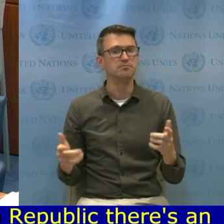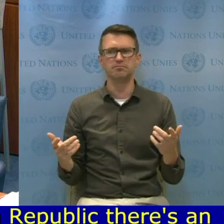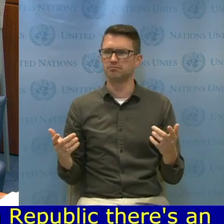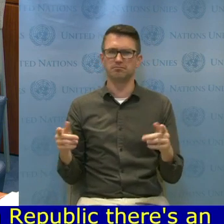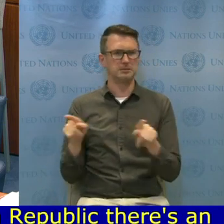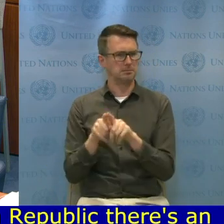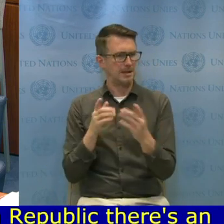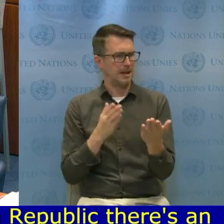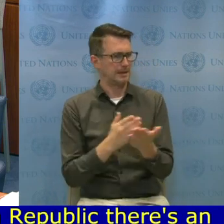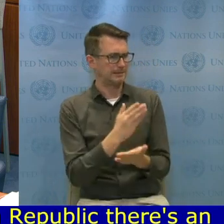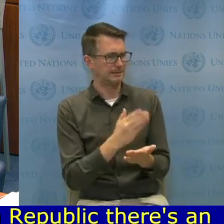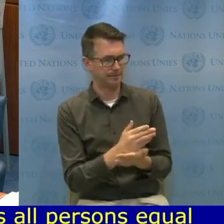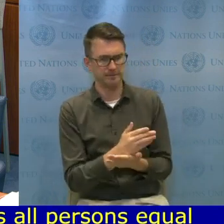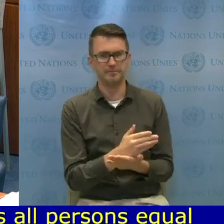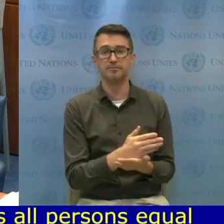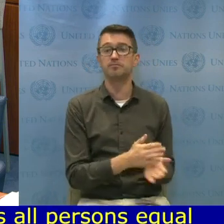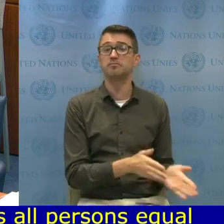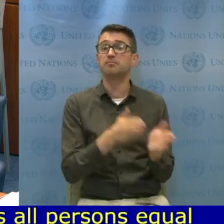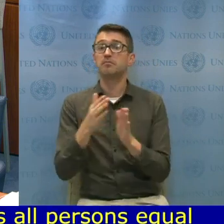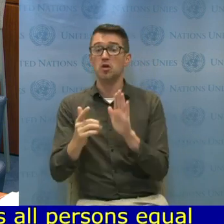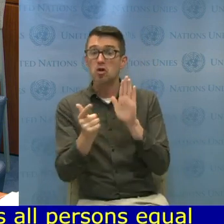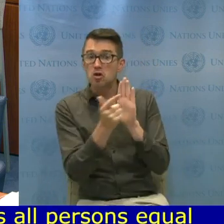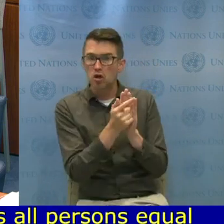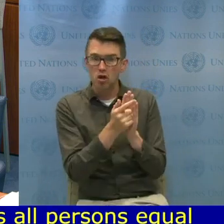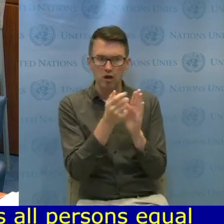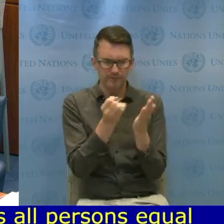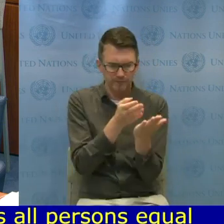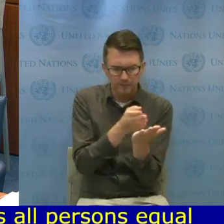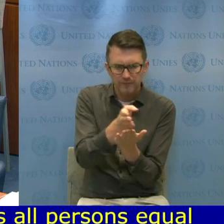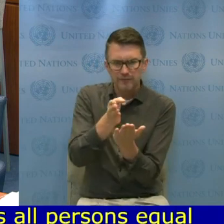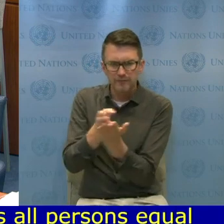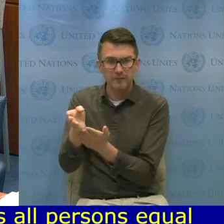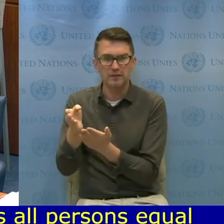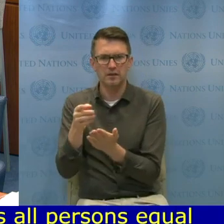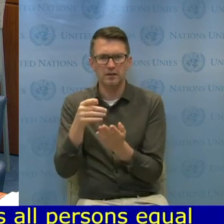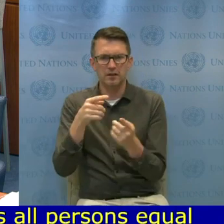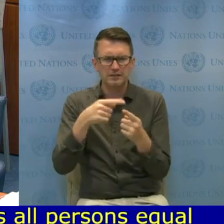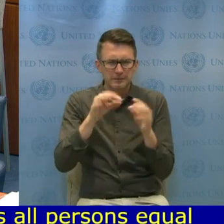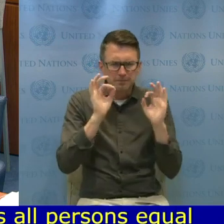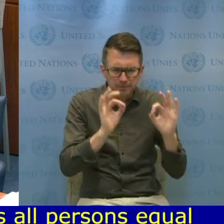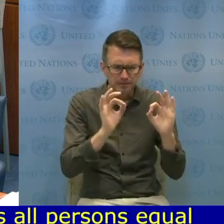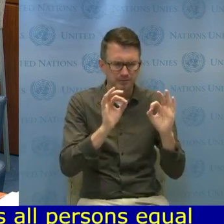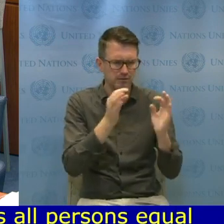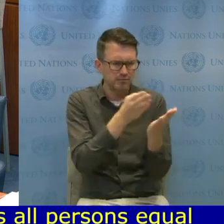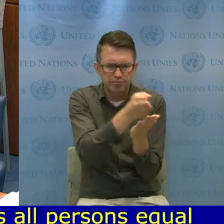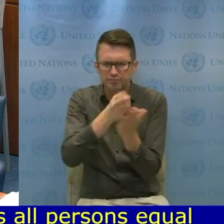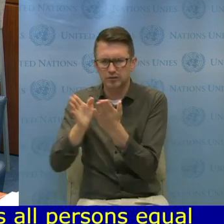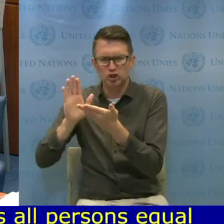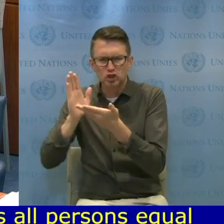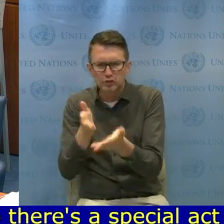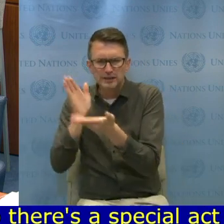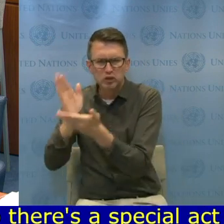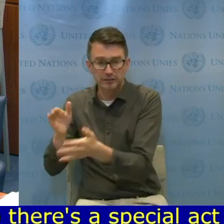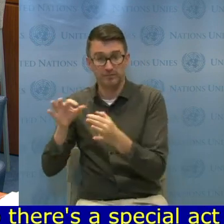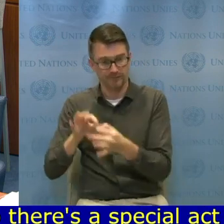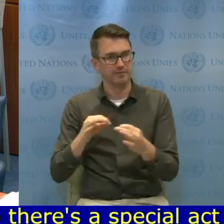which regulates some special occasions or some special medical